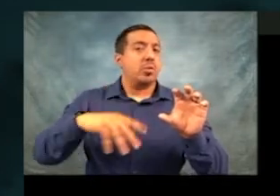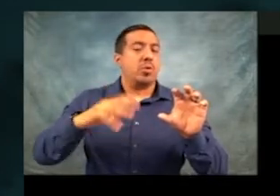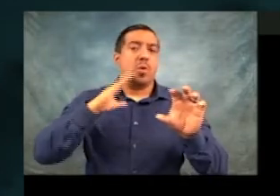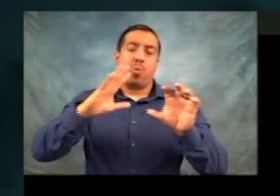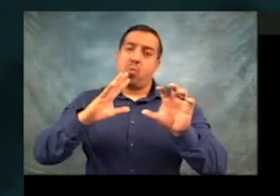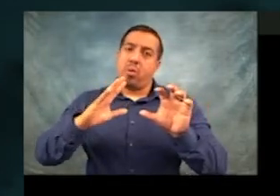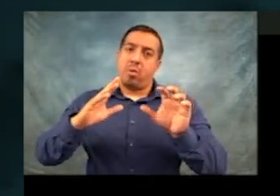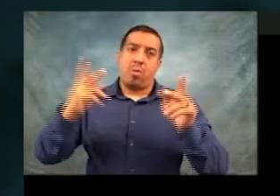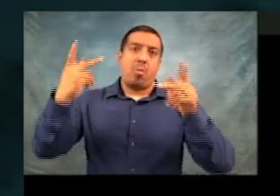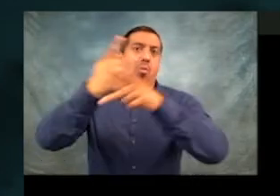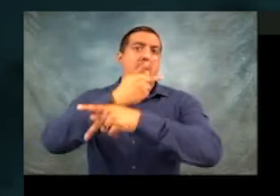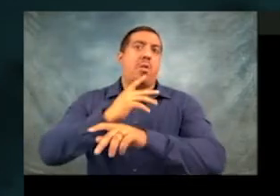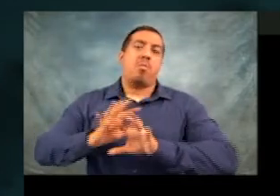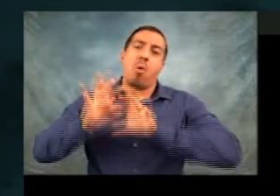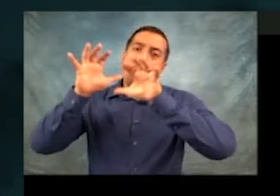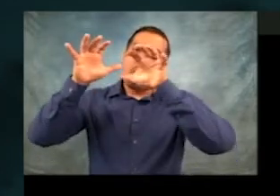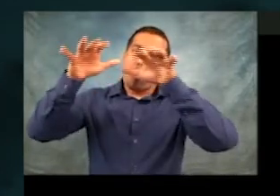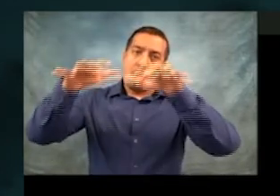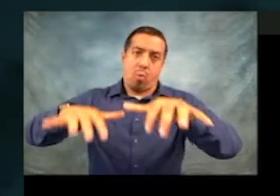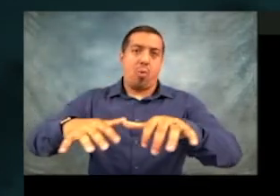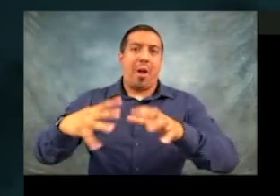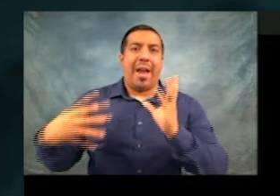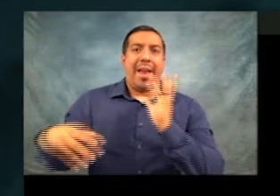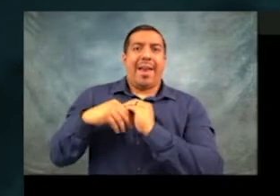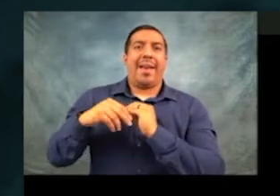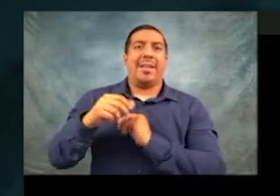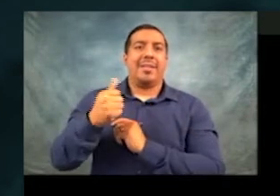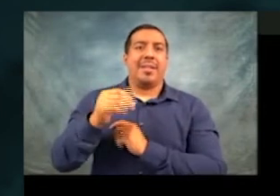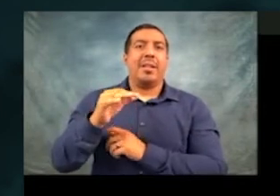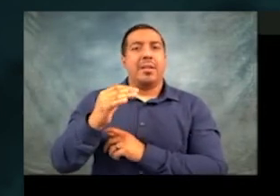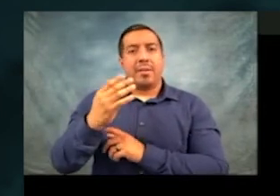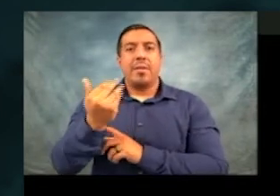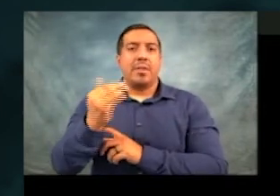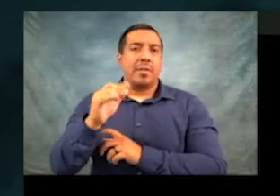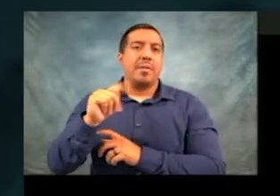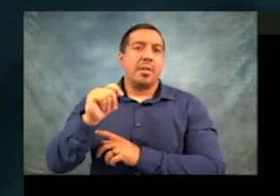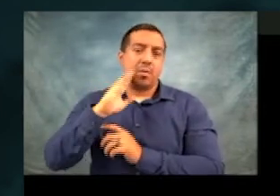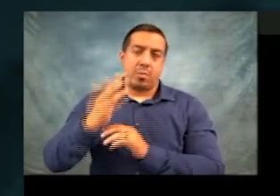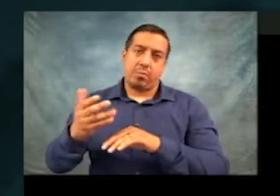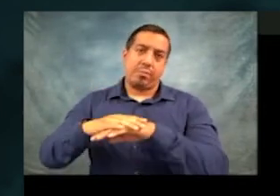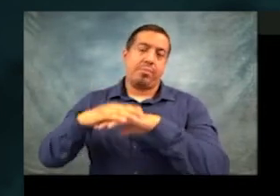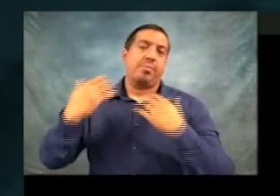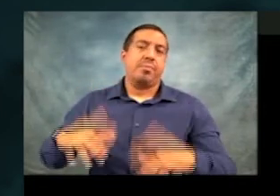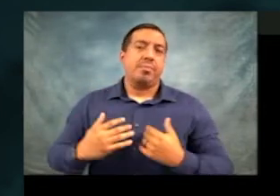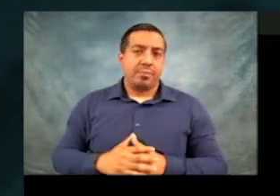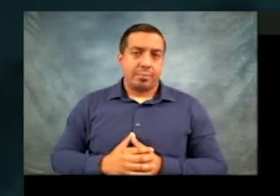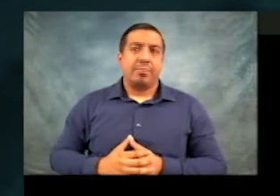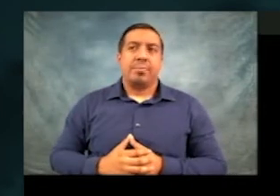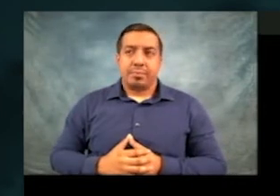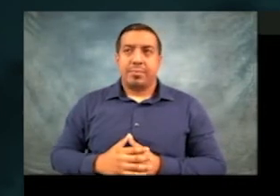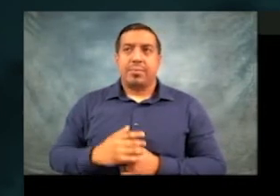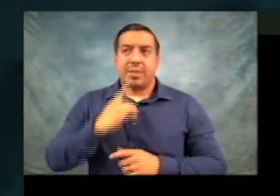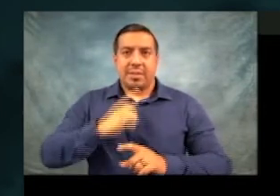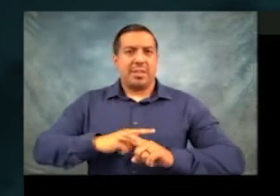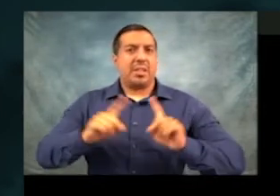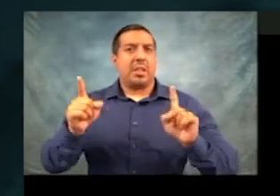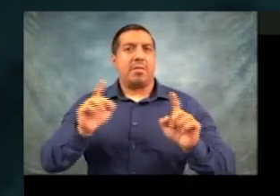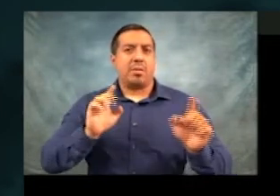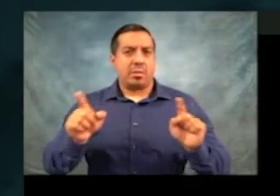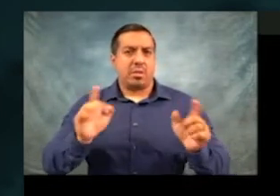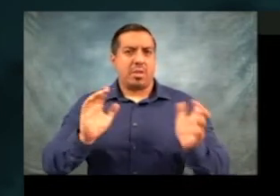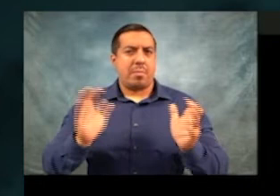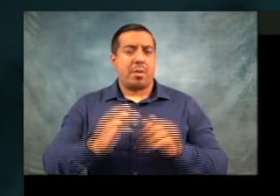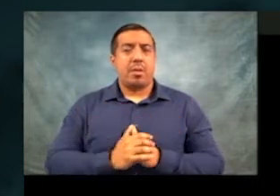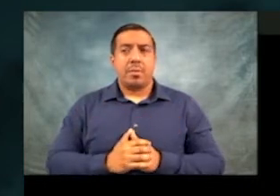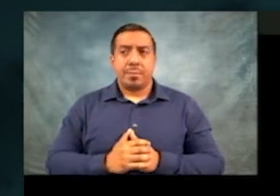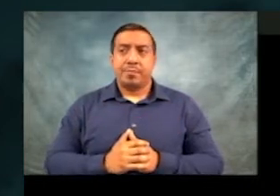that unsurvivable storm surge that was experienced over in Cameron Parish. But